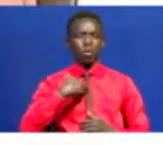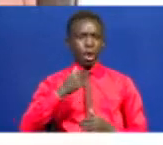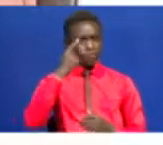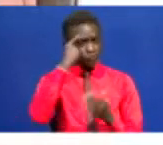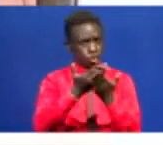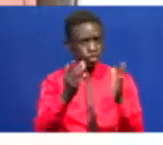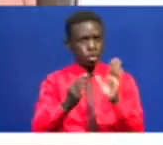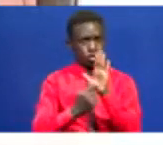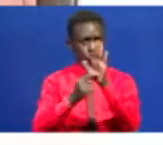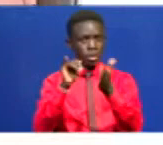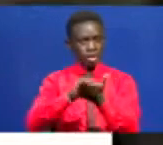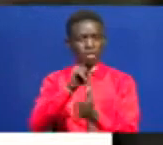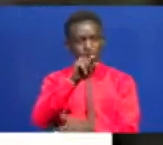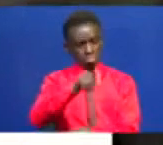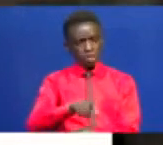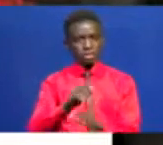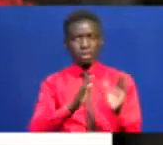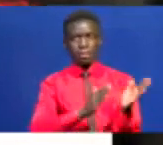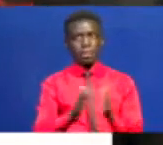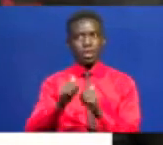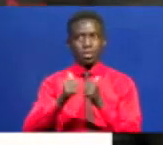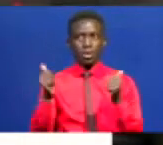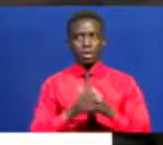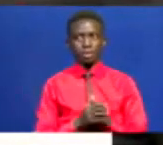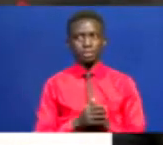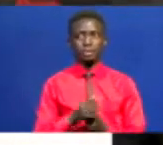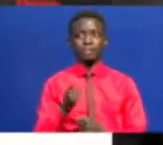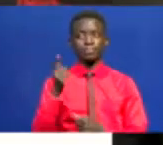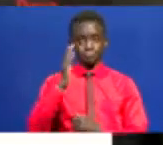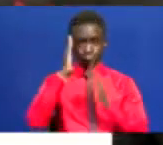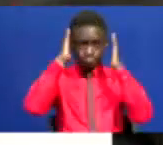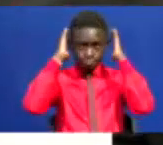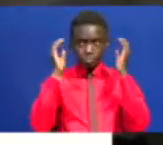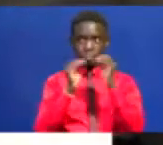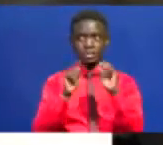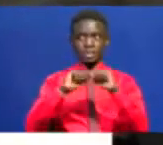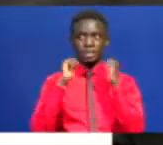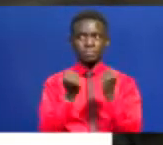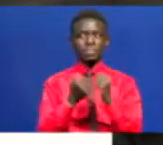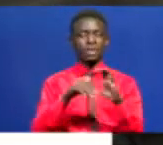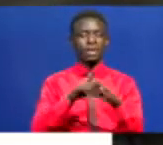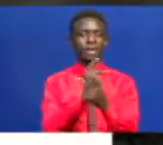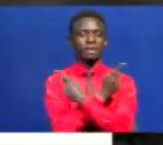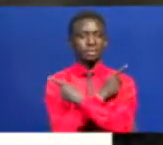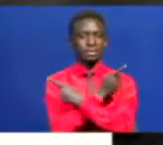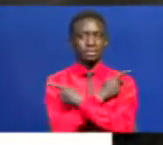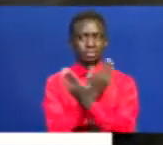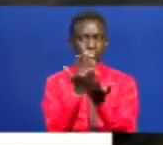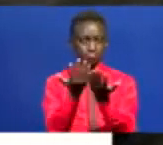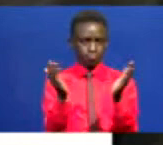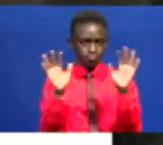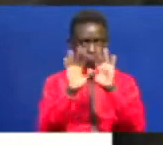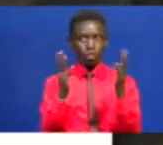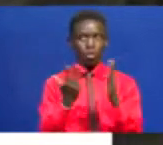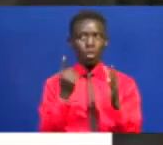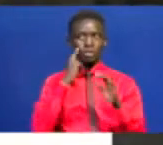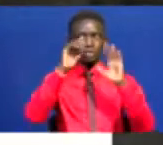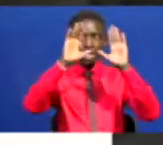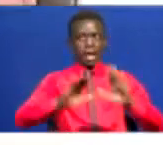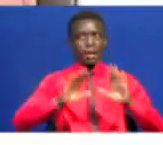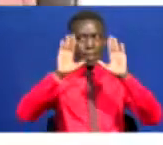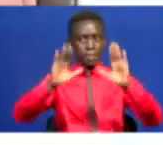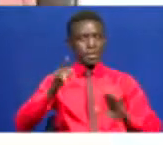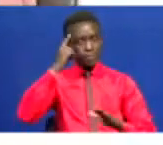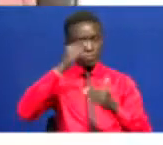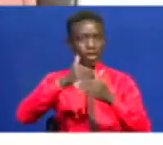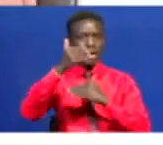demonstrate that, you have to prepare well. Namwamba met the junior team at Kasarani Stadium, where they are currently campaigning ahead of the